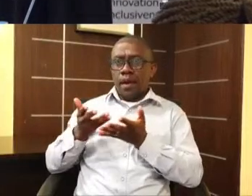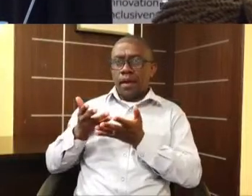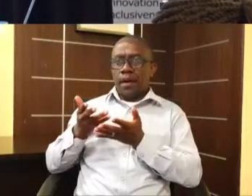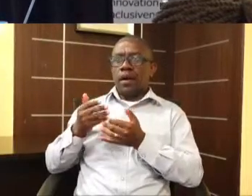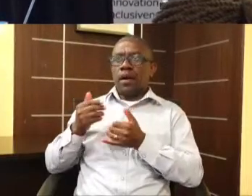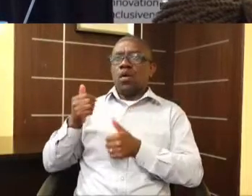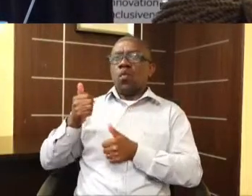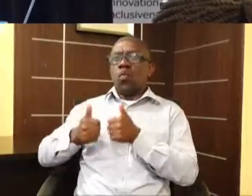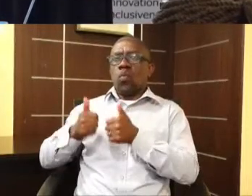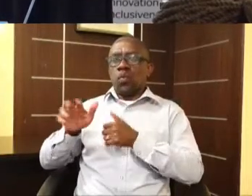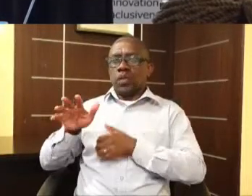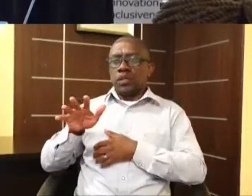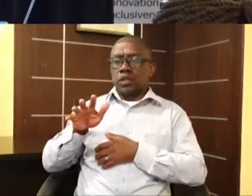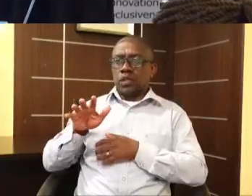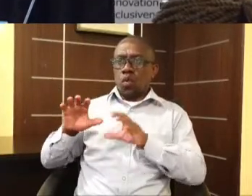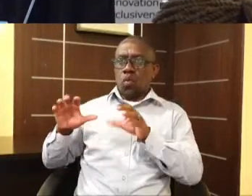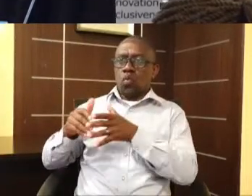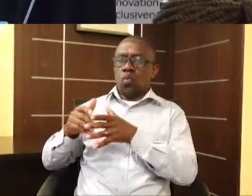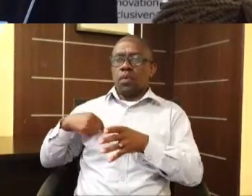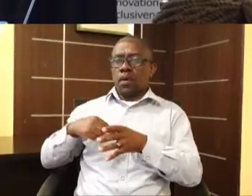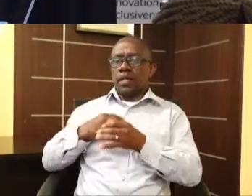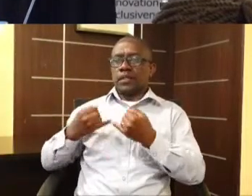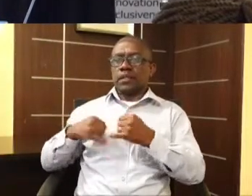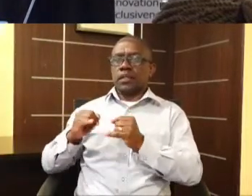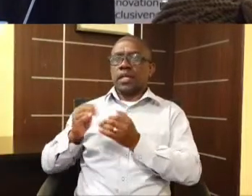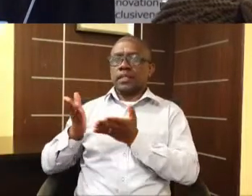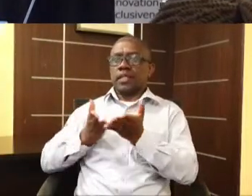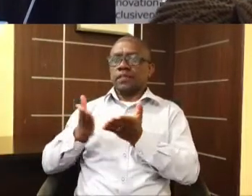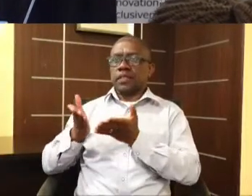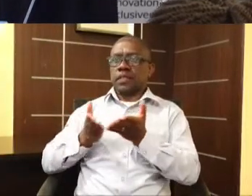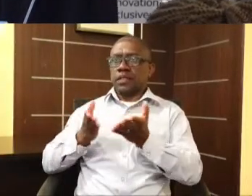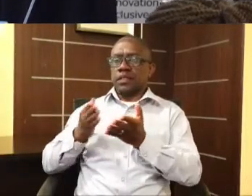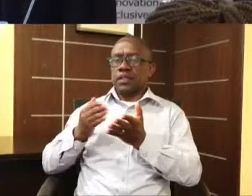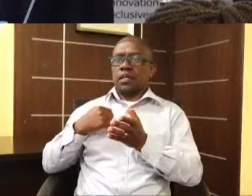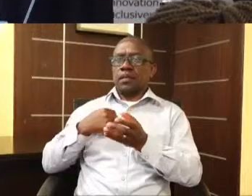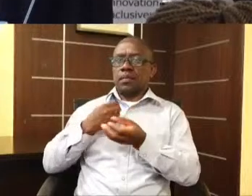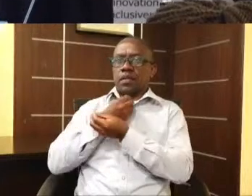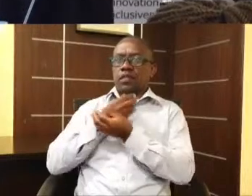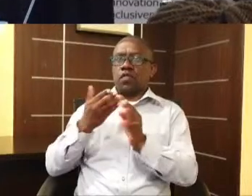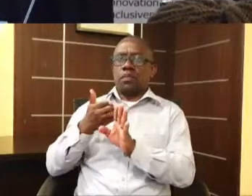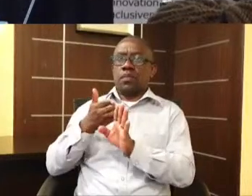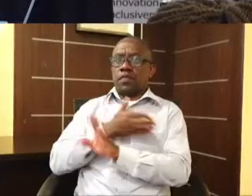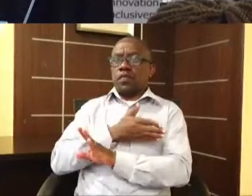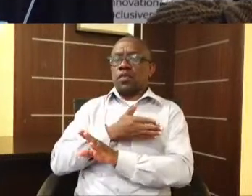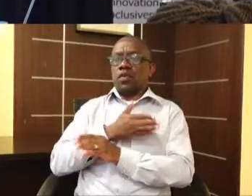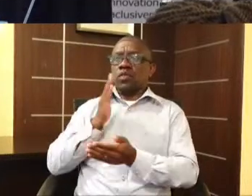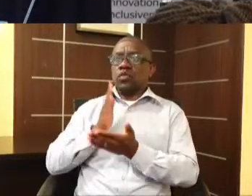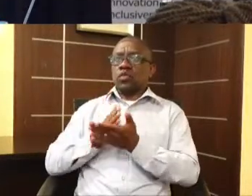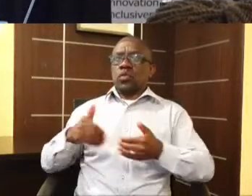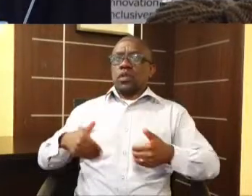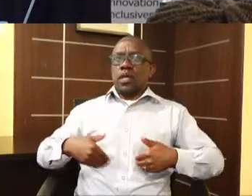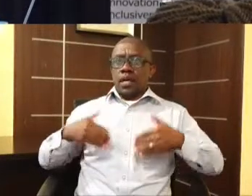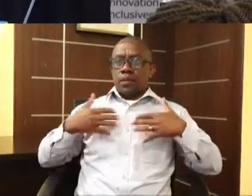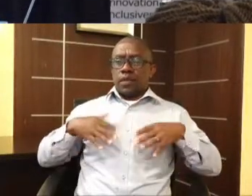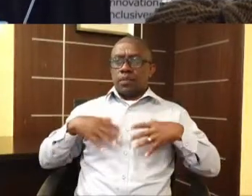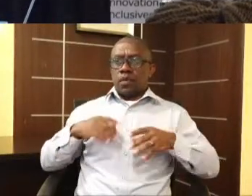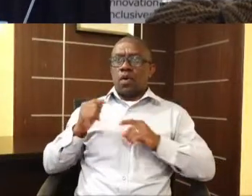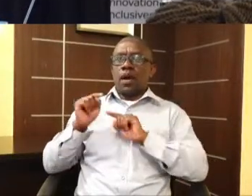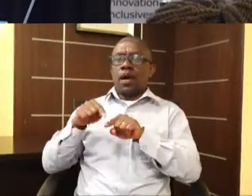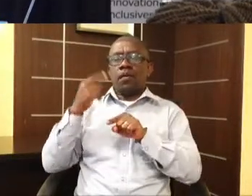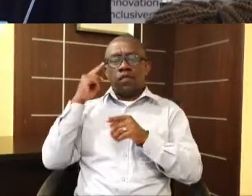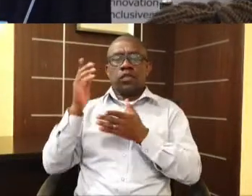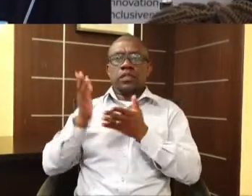which age group actually are trying to seek most services from. And like I mentioned earlier, is that young people actually are the ones that are coming in for most of these